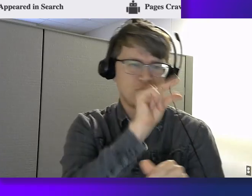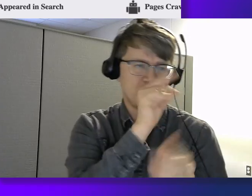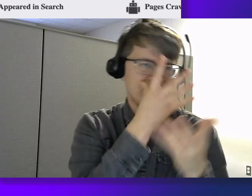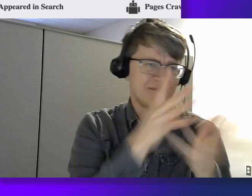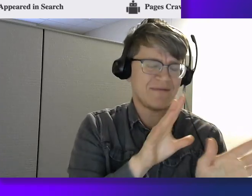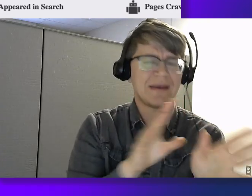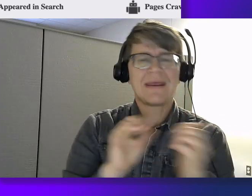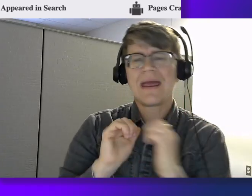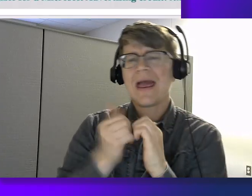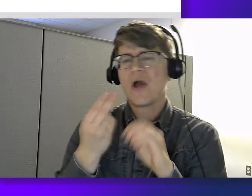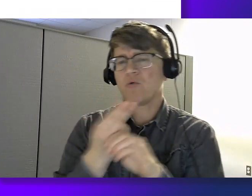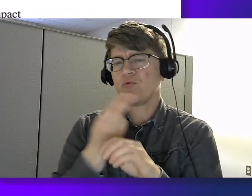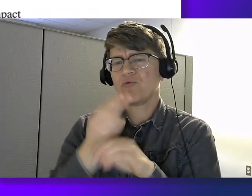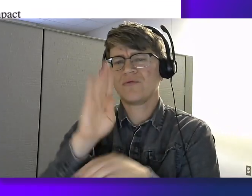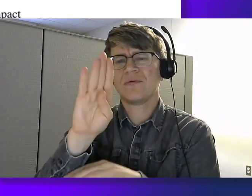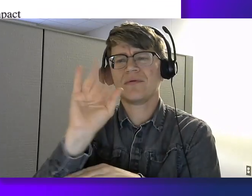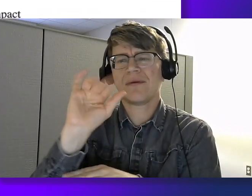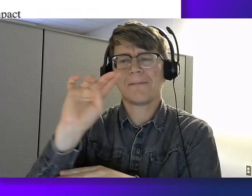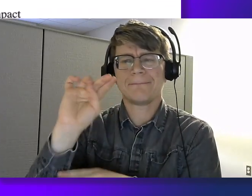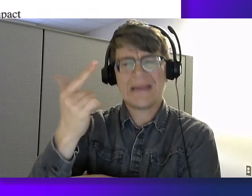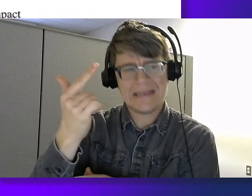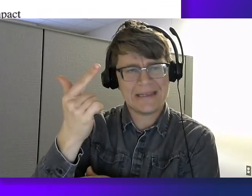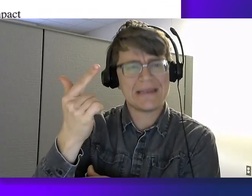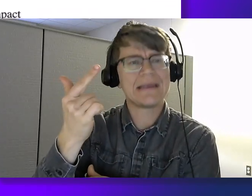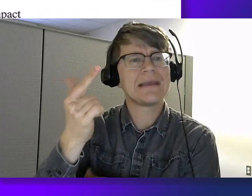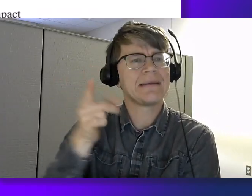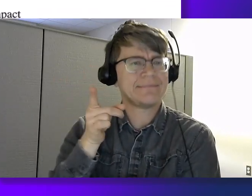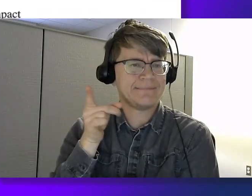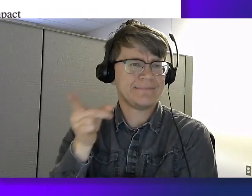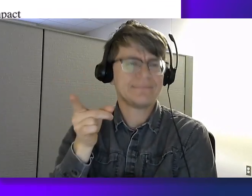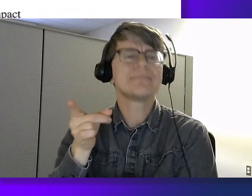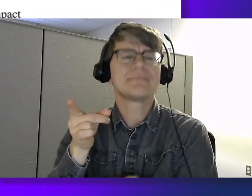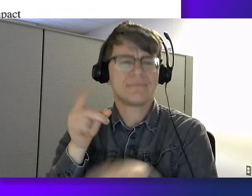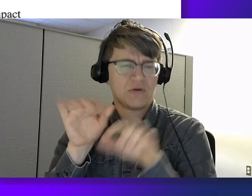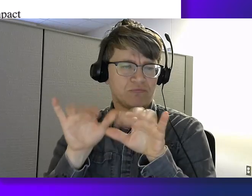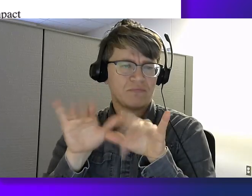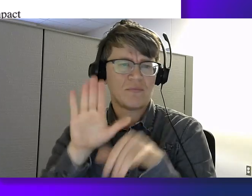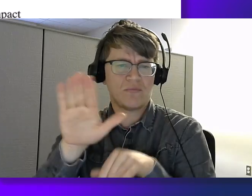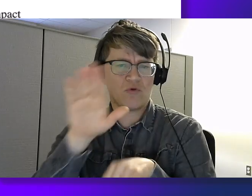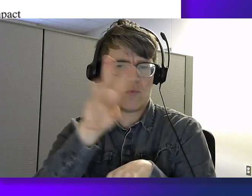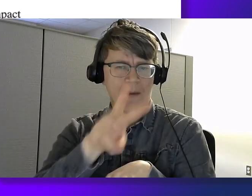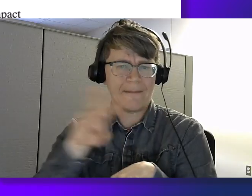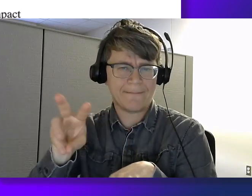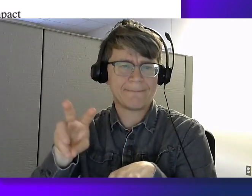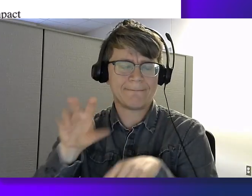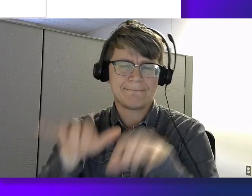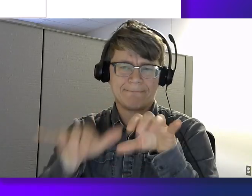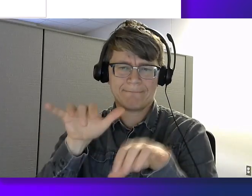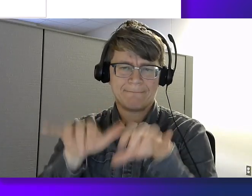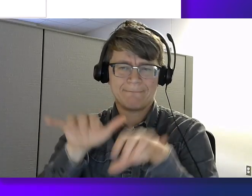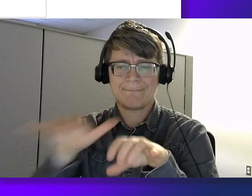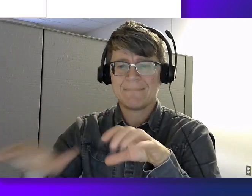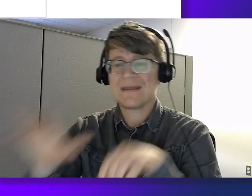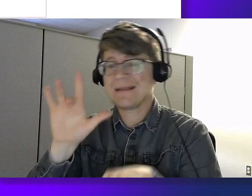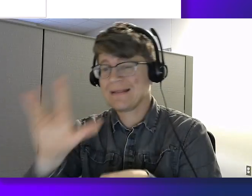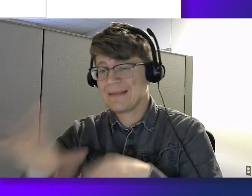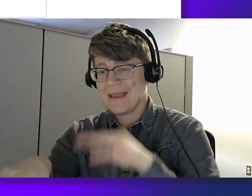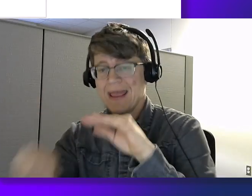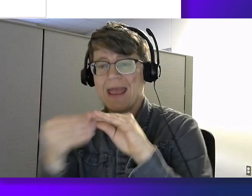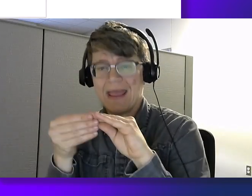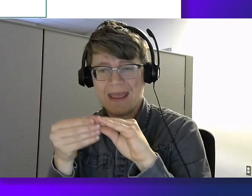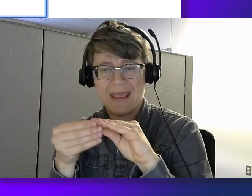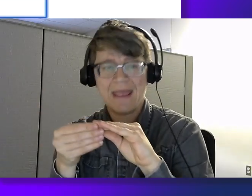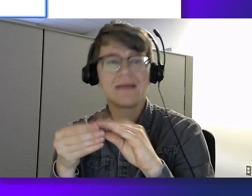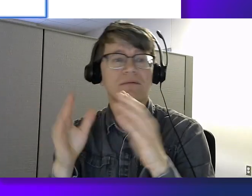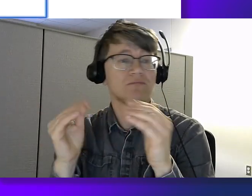Bing Webmaster Tools. Under the My Sites page, enter the URL for your company and click Add. In the Add a Sitemap